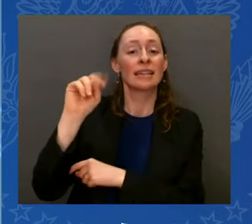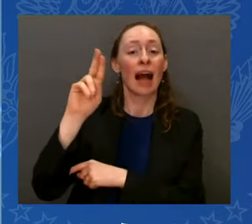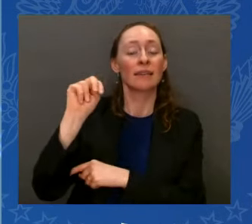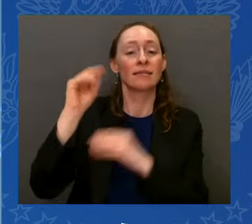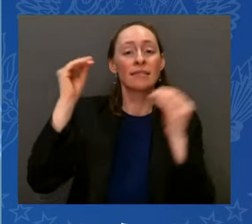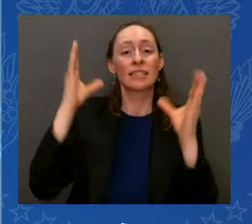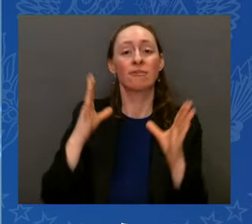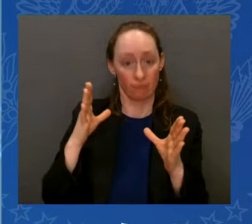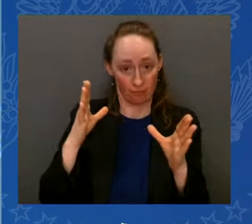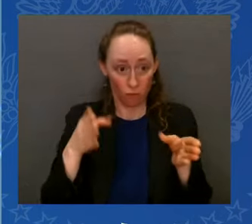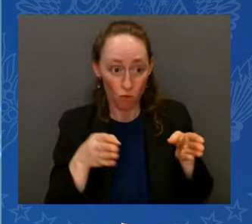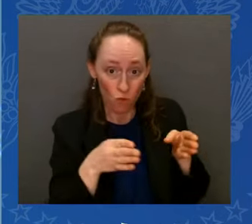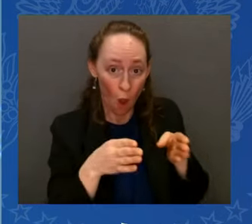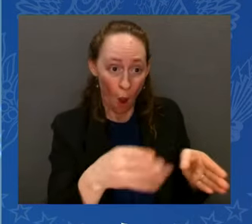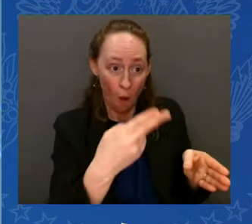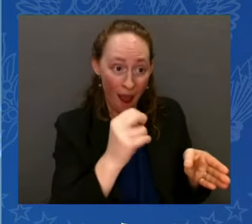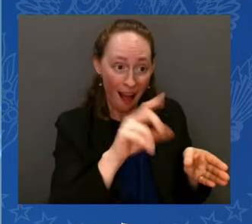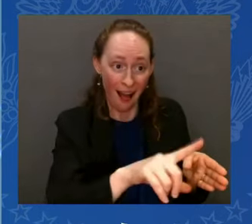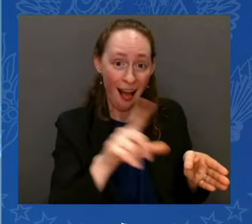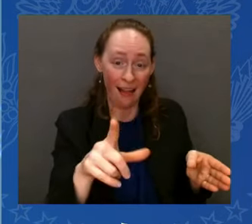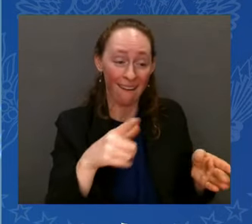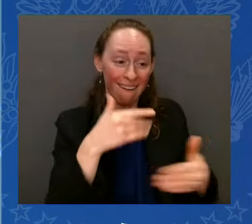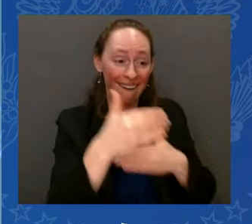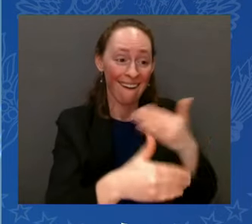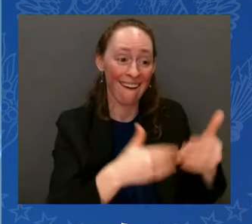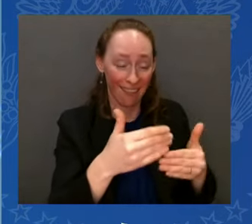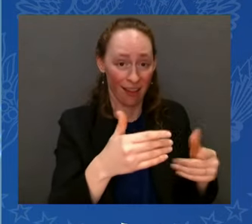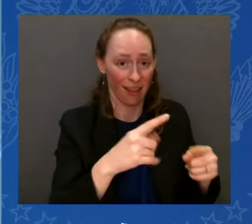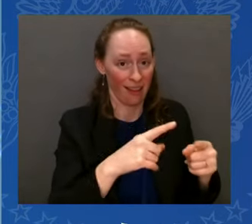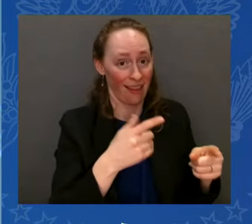with Bill Clinton, who's still a good friend, to say